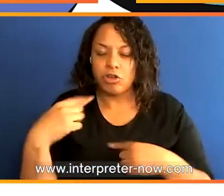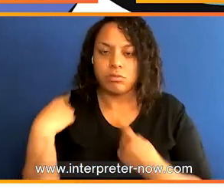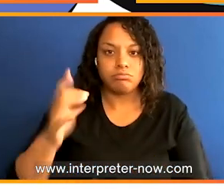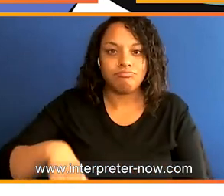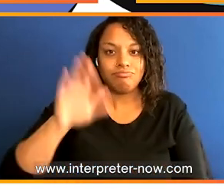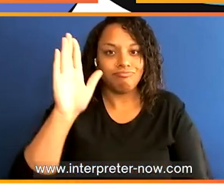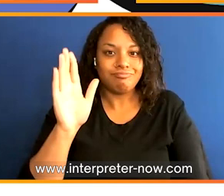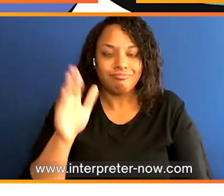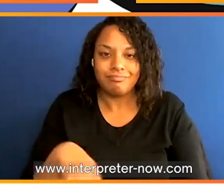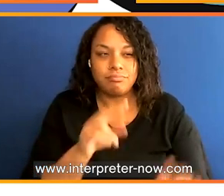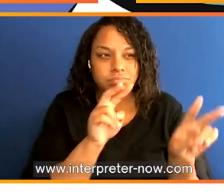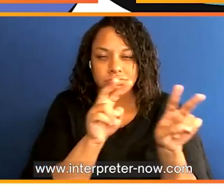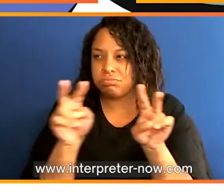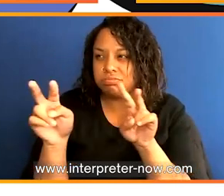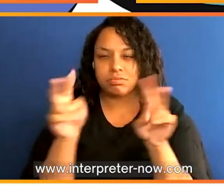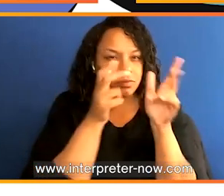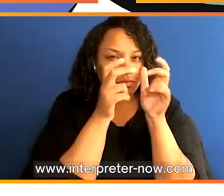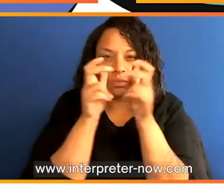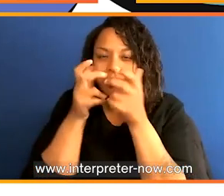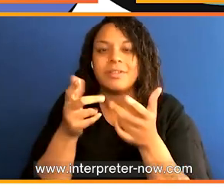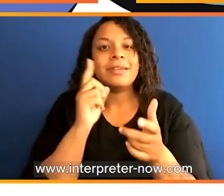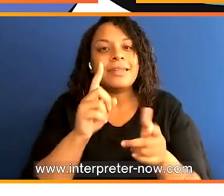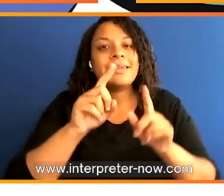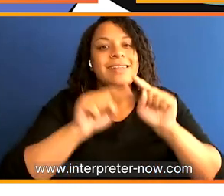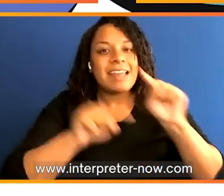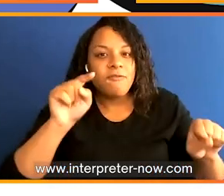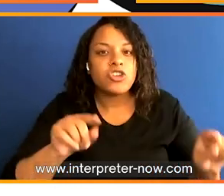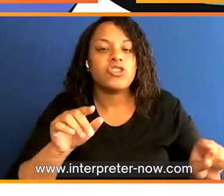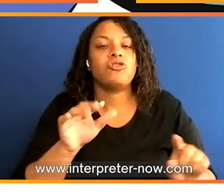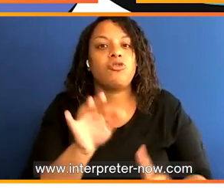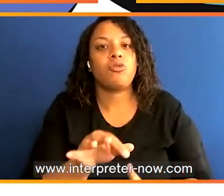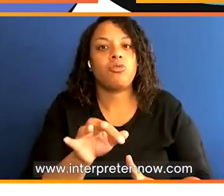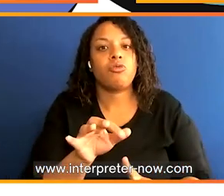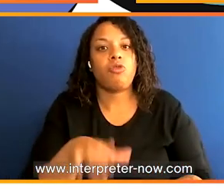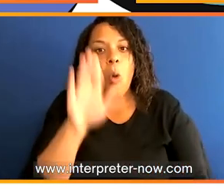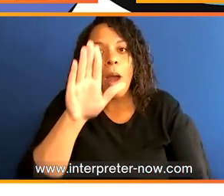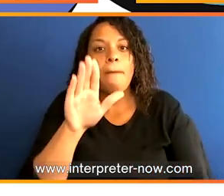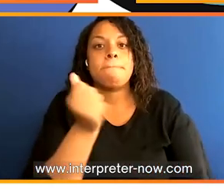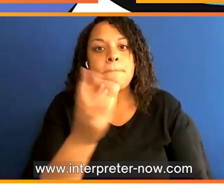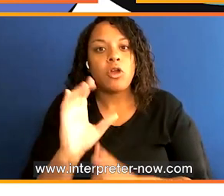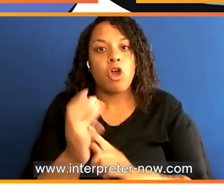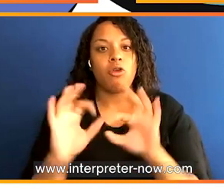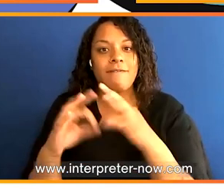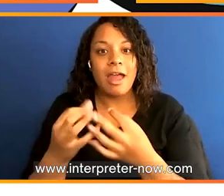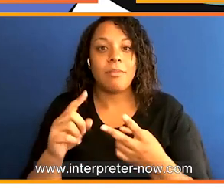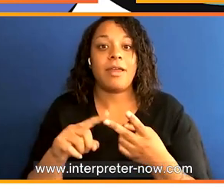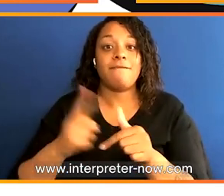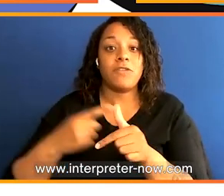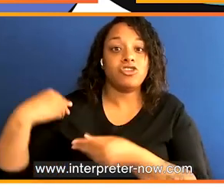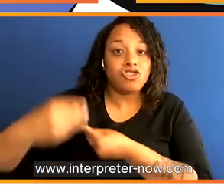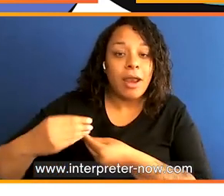human. You know, I think it's all those differences growing up in a multicultural family, first gen